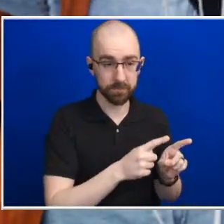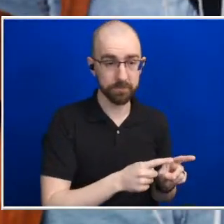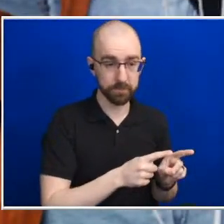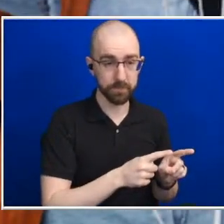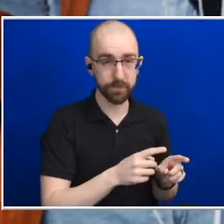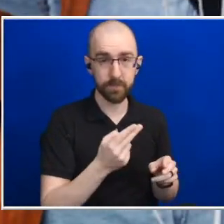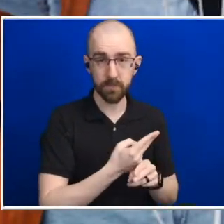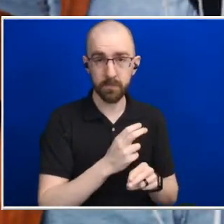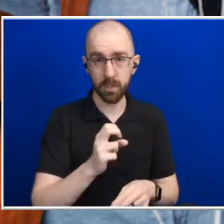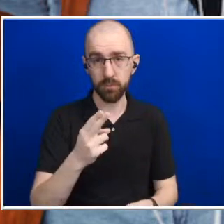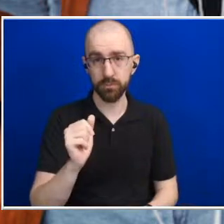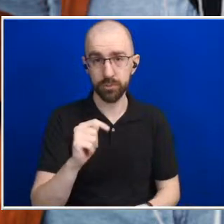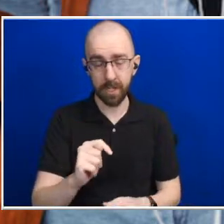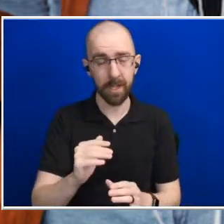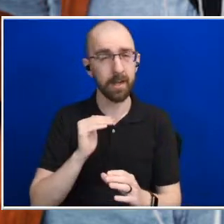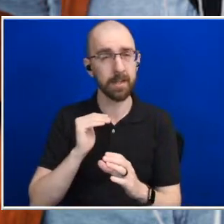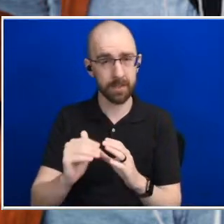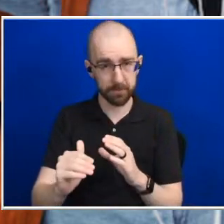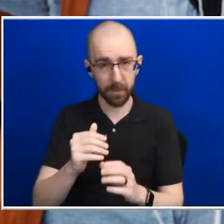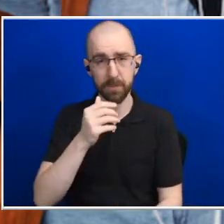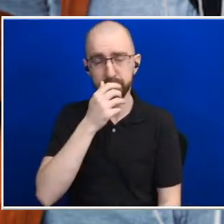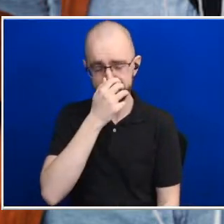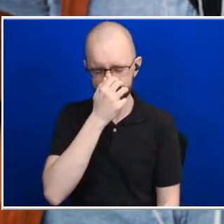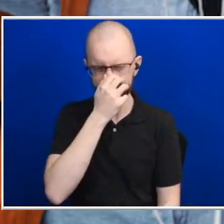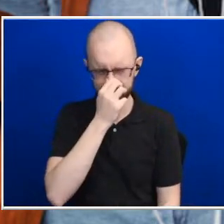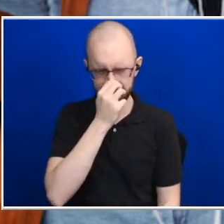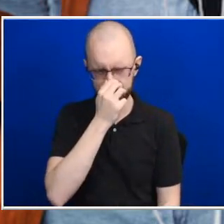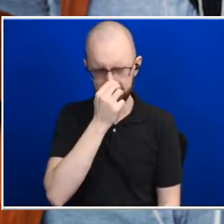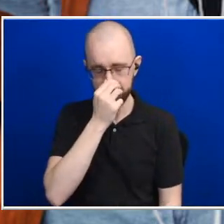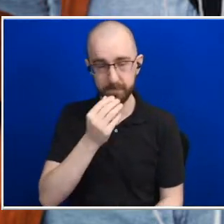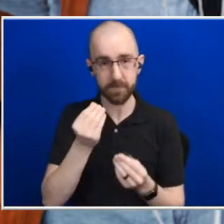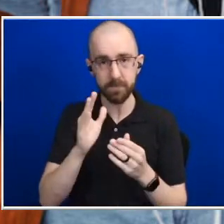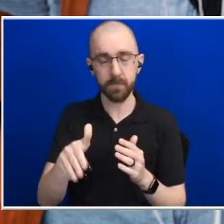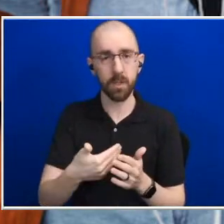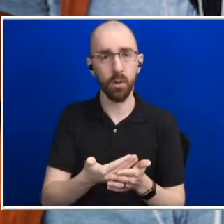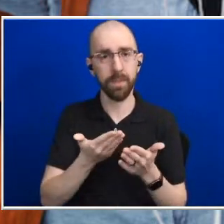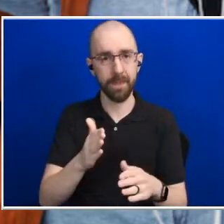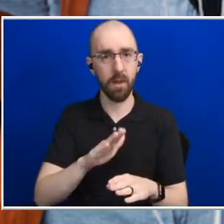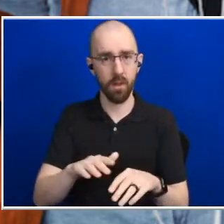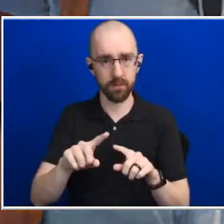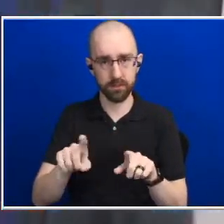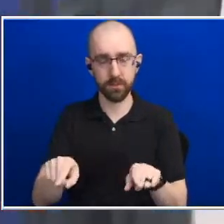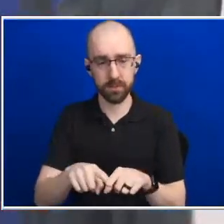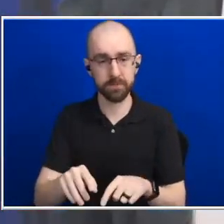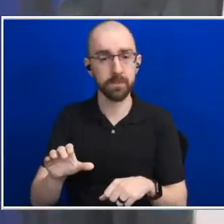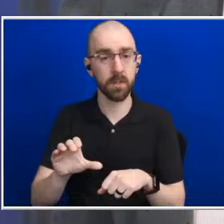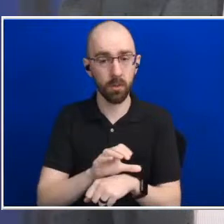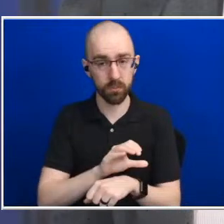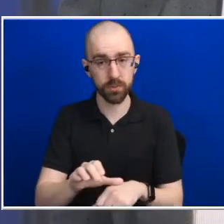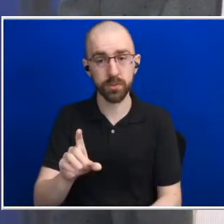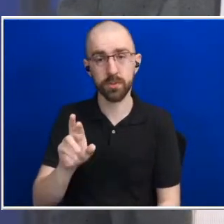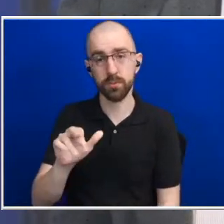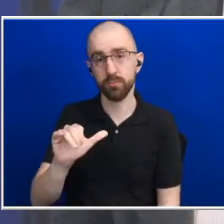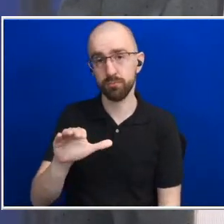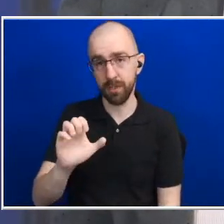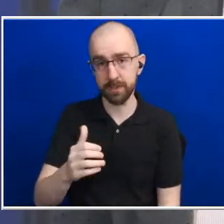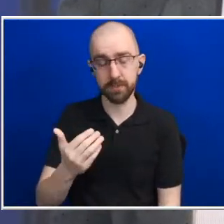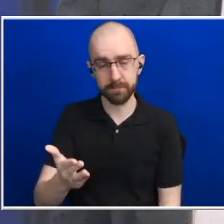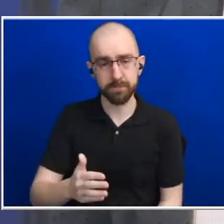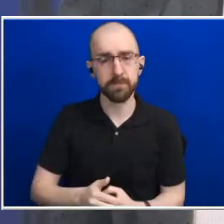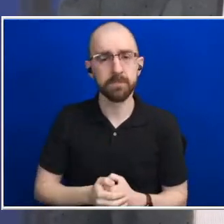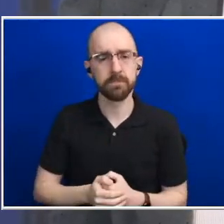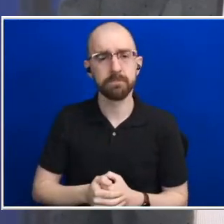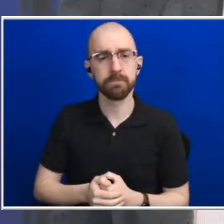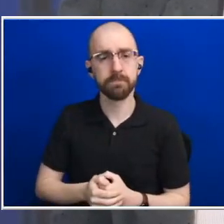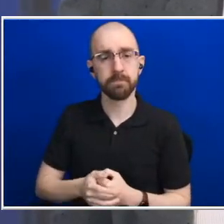email the Medical News Network. The information is there on your screen. So Coach Andrew Rice, Coach Rice, for folks who